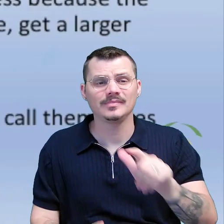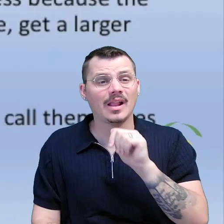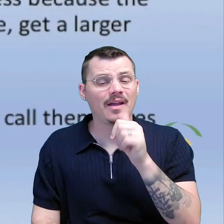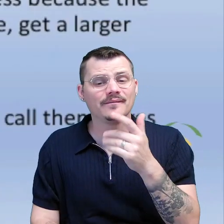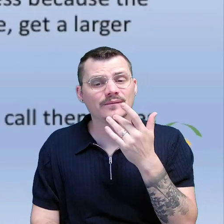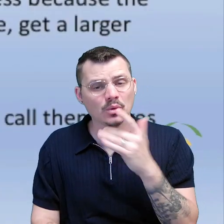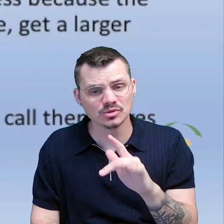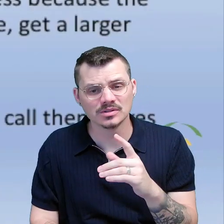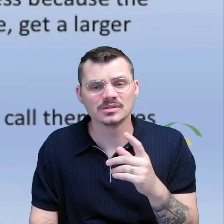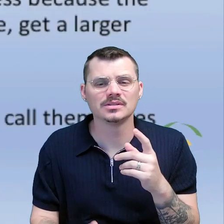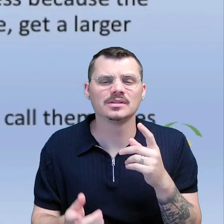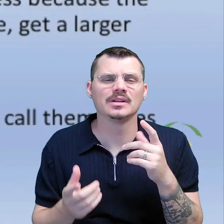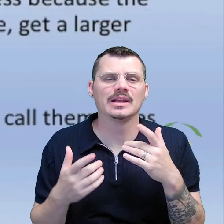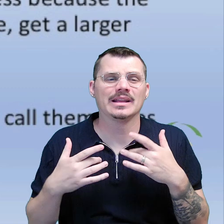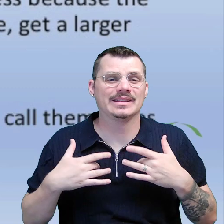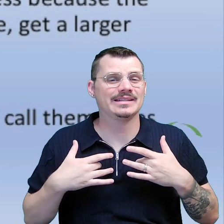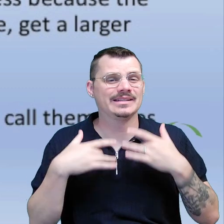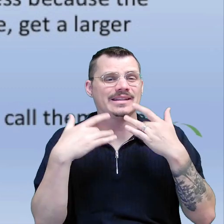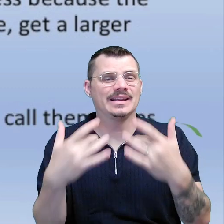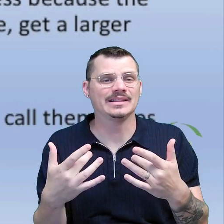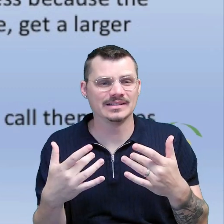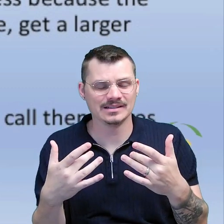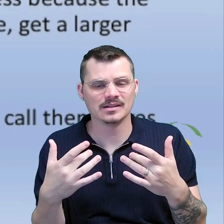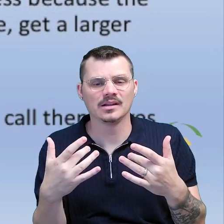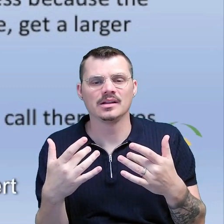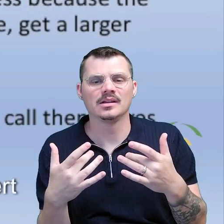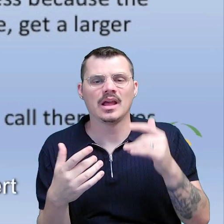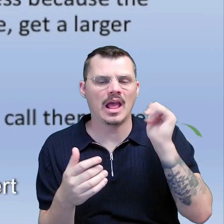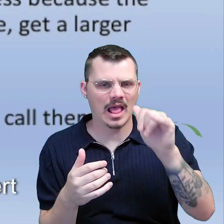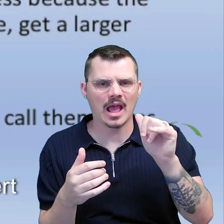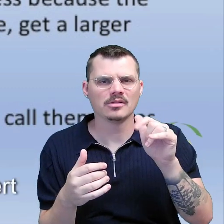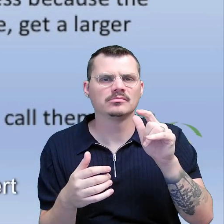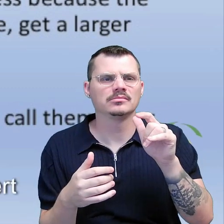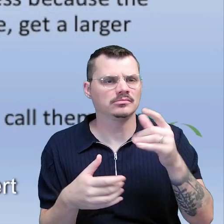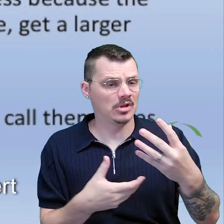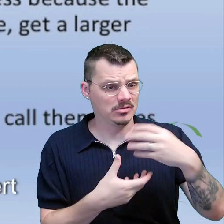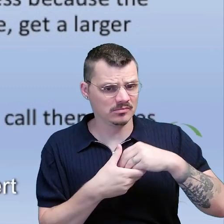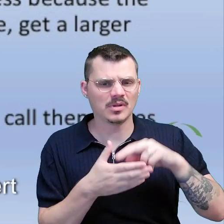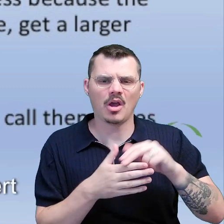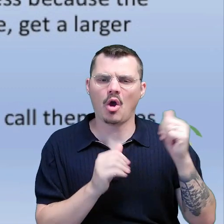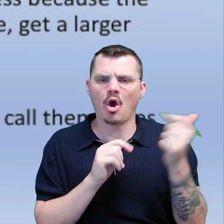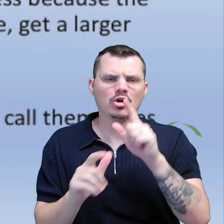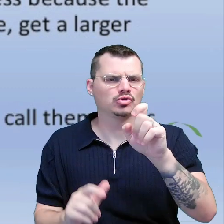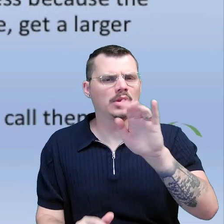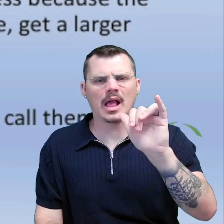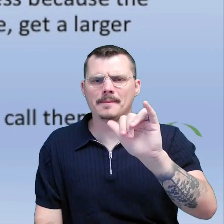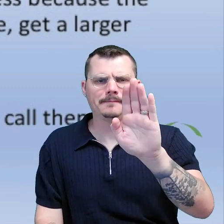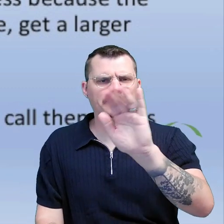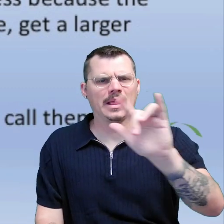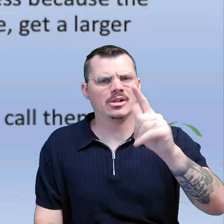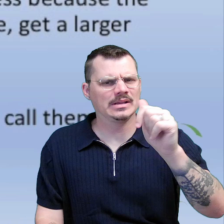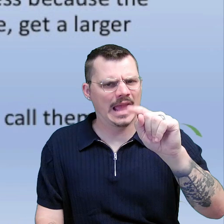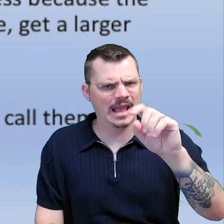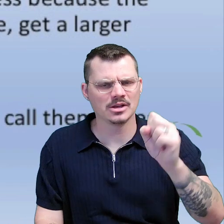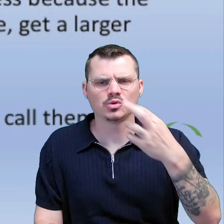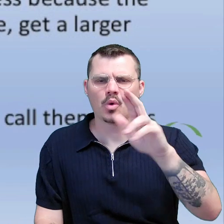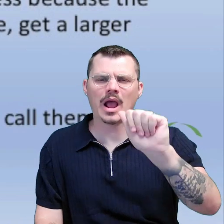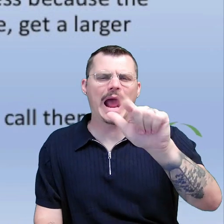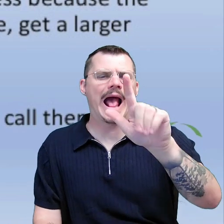Unfortunately, it gets to be more like everybody ought to be Bill Gates or Albert Einstein, who are thought to